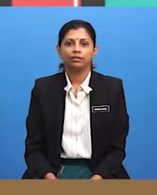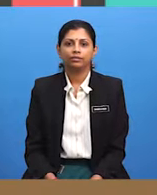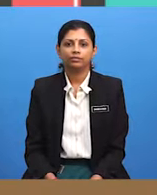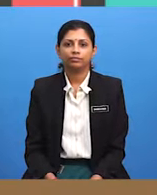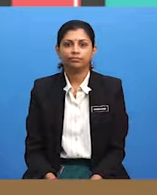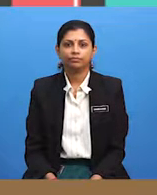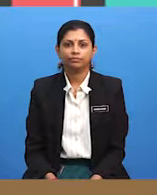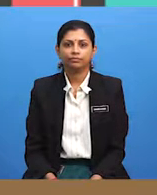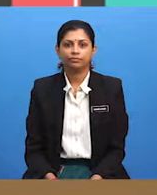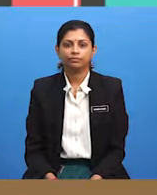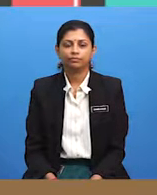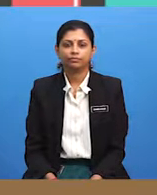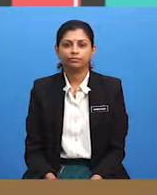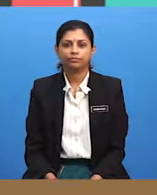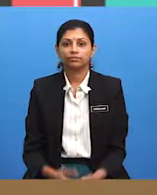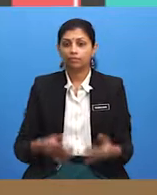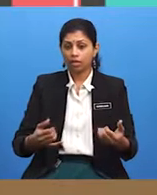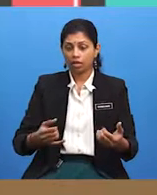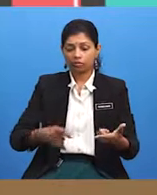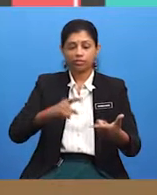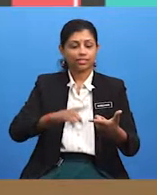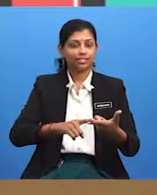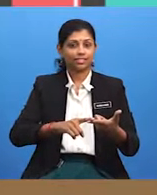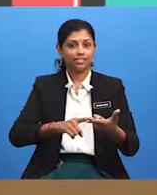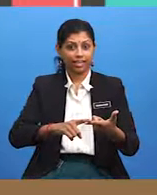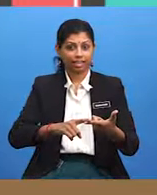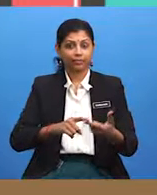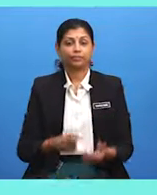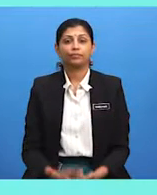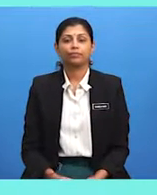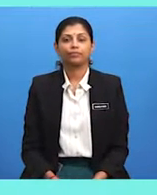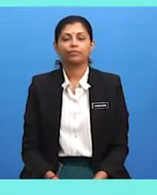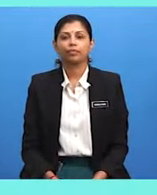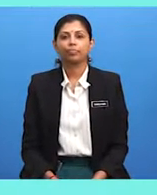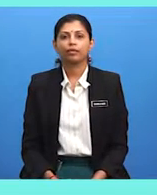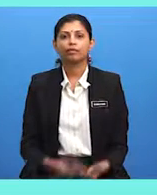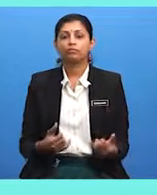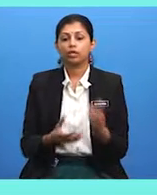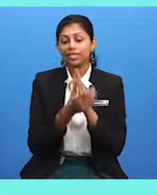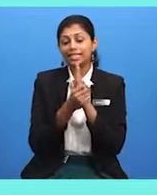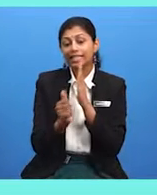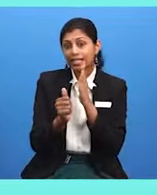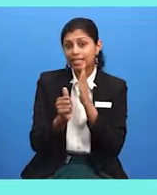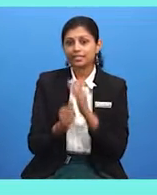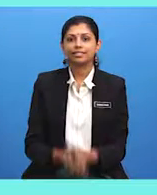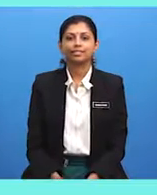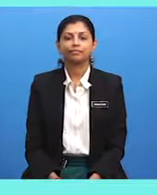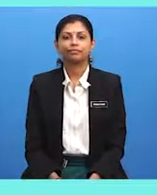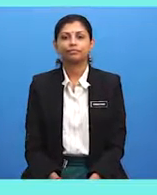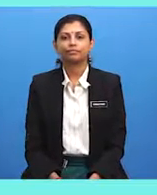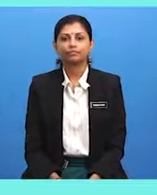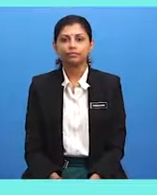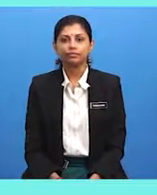So we move on to the second section of our video, listening skills. Now in